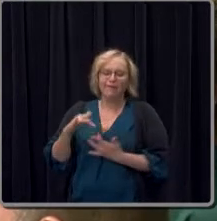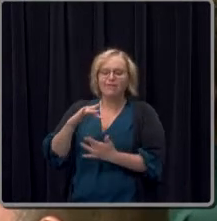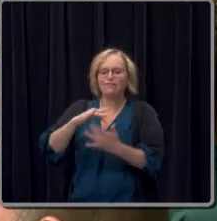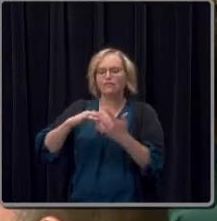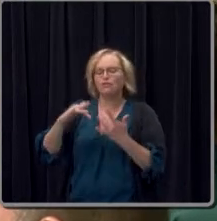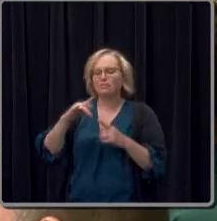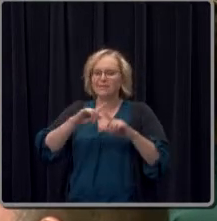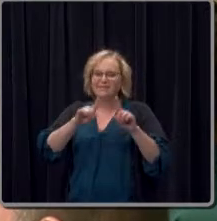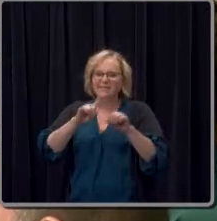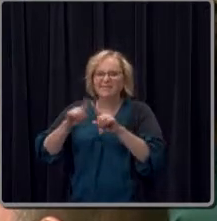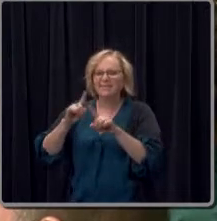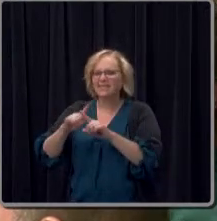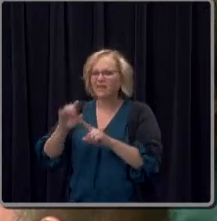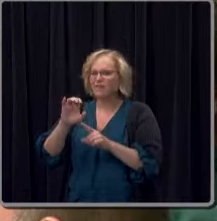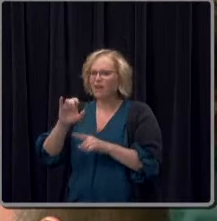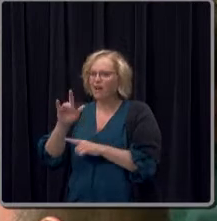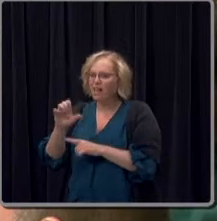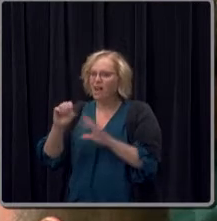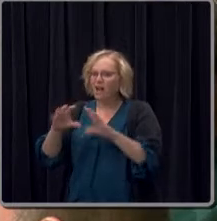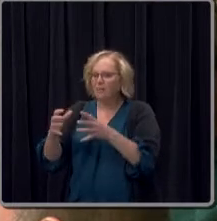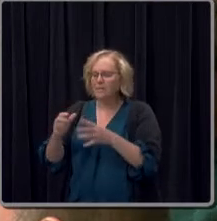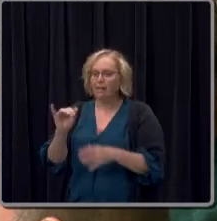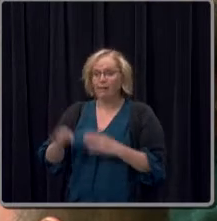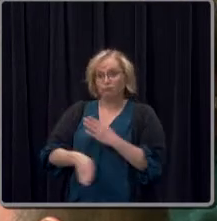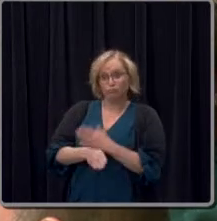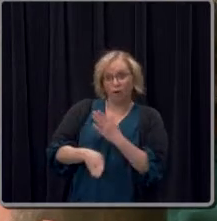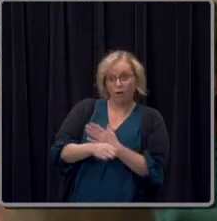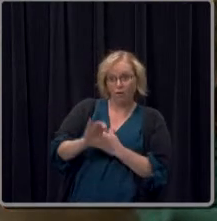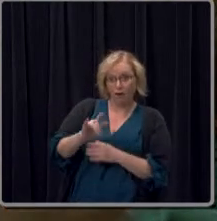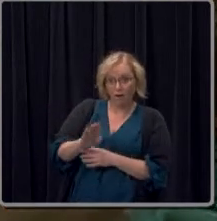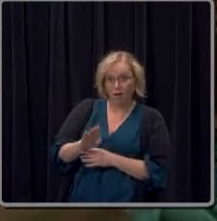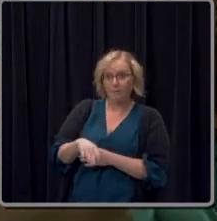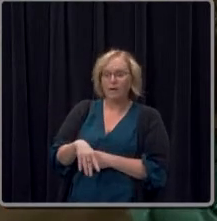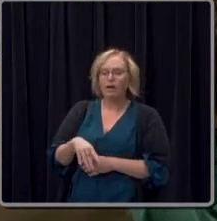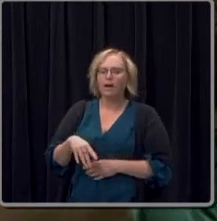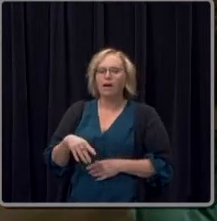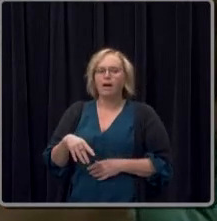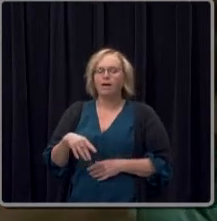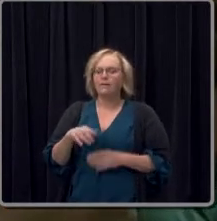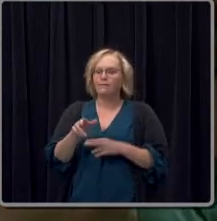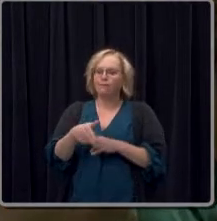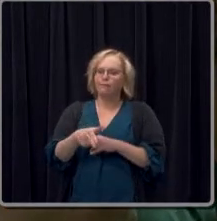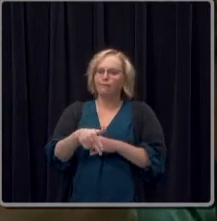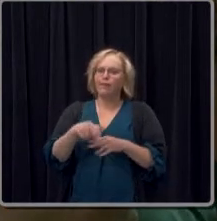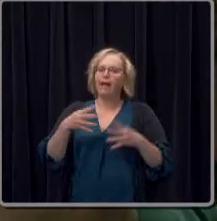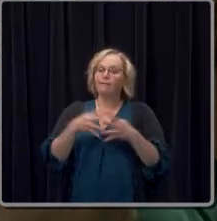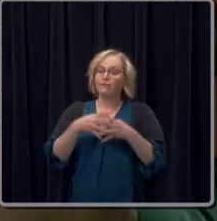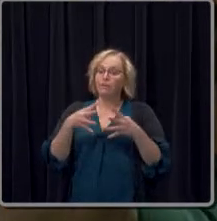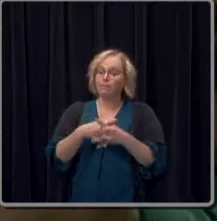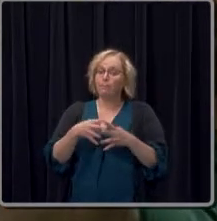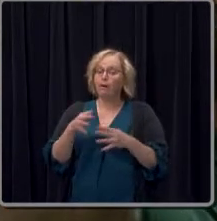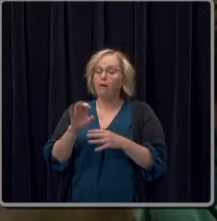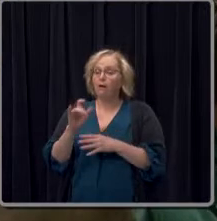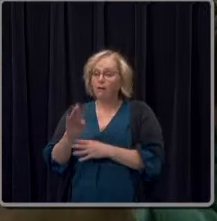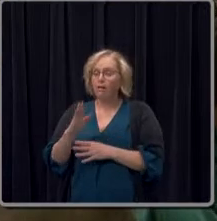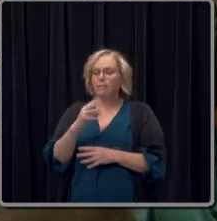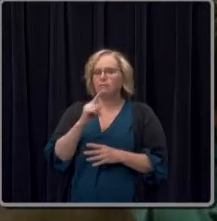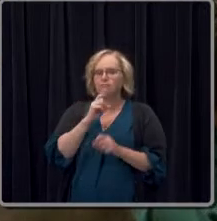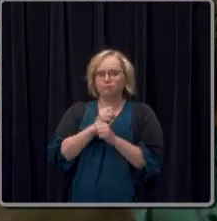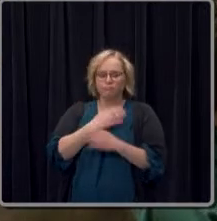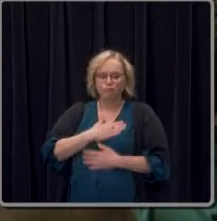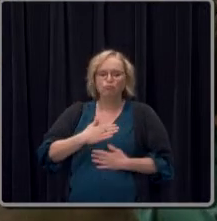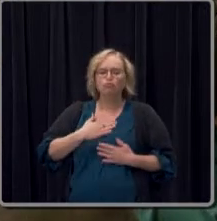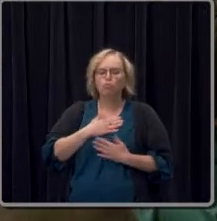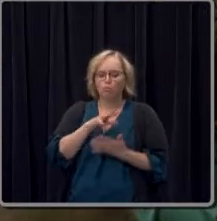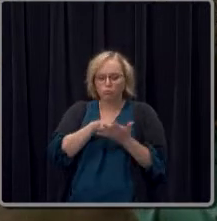kind of clubs, like soccer club, flag football club, and everything like that. And I really enjoy how we learn